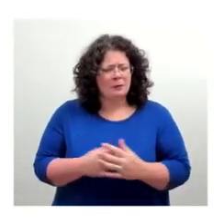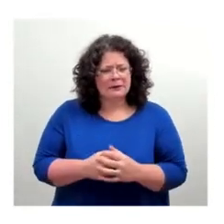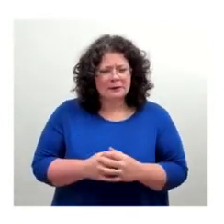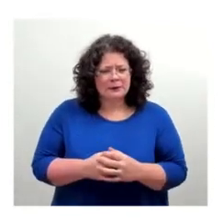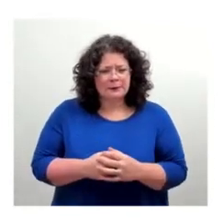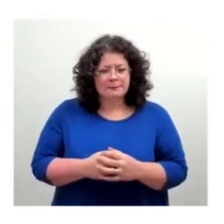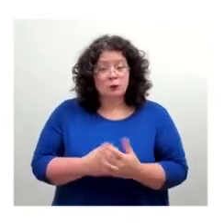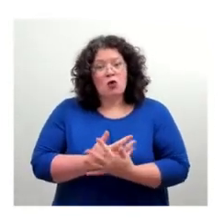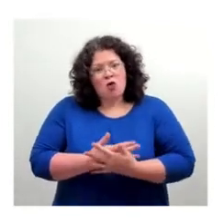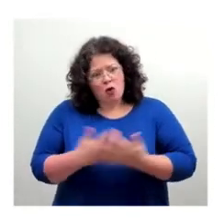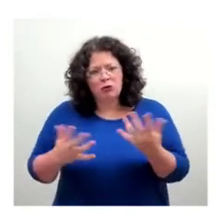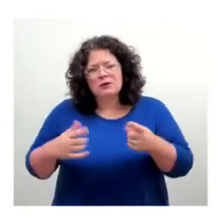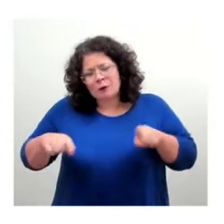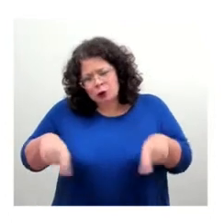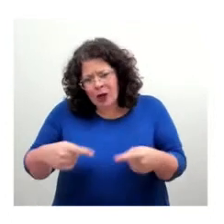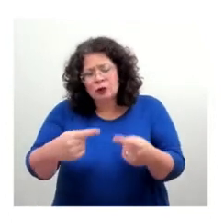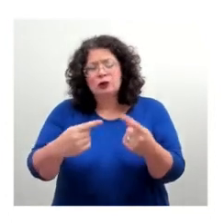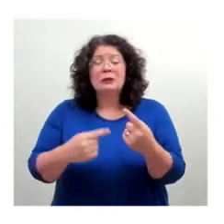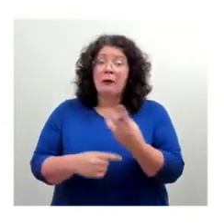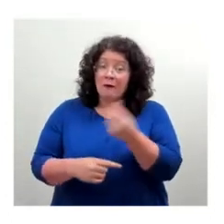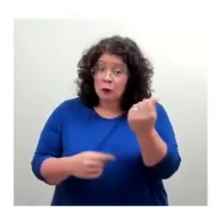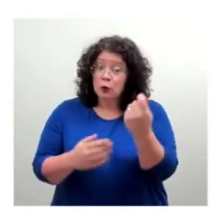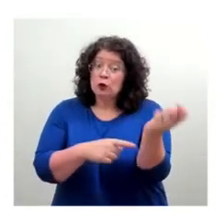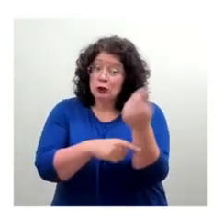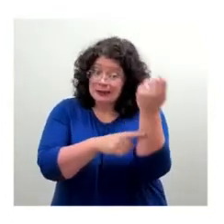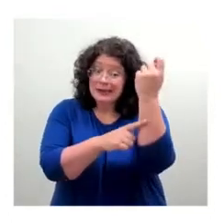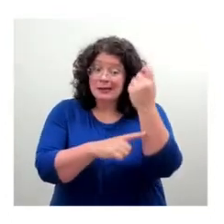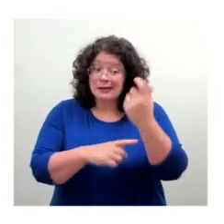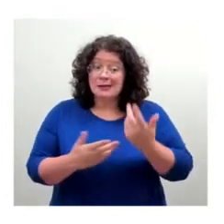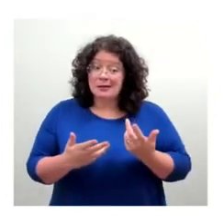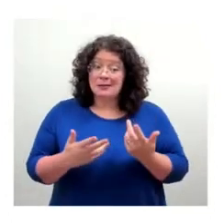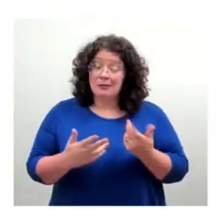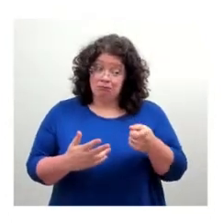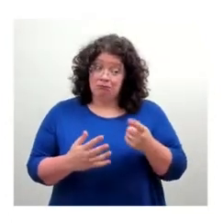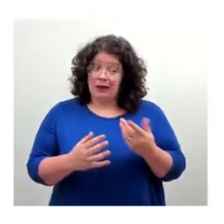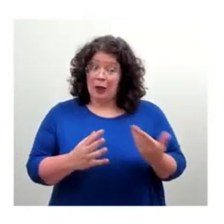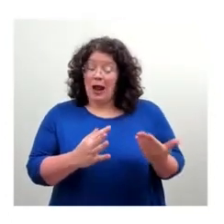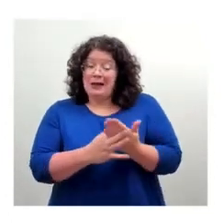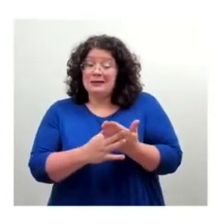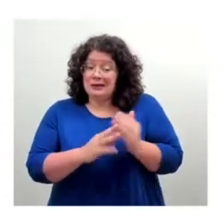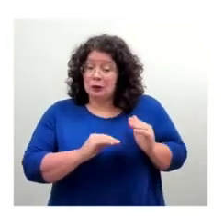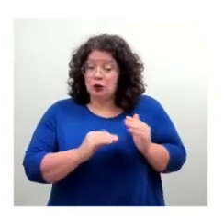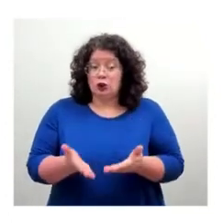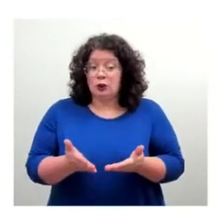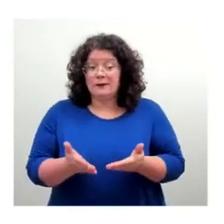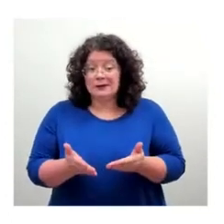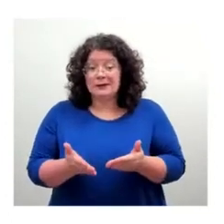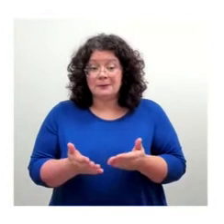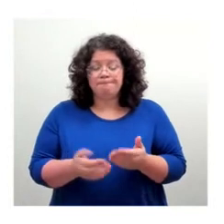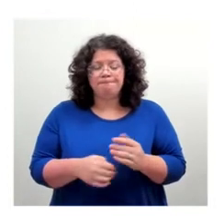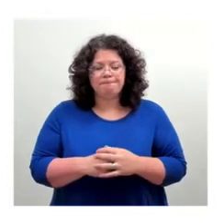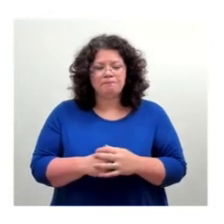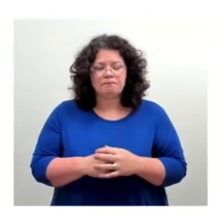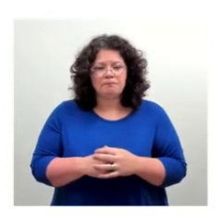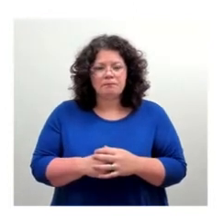on, and picking up on your point, Stephen, there is availability of AD, and it's something that we need to get better